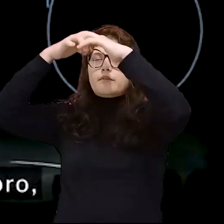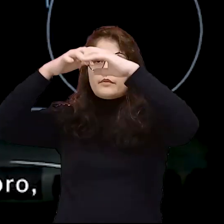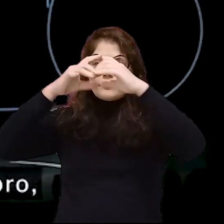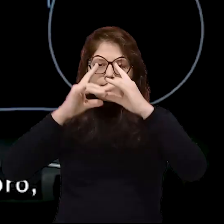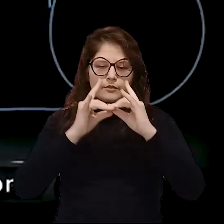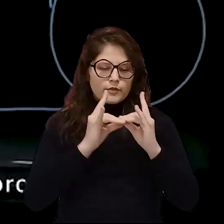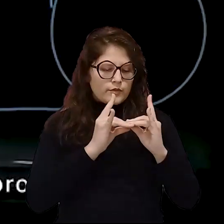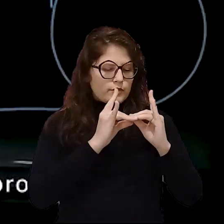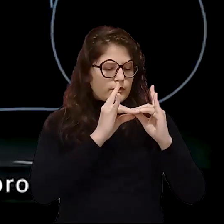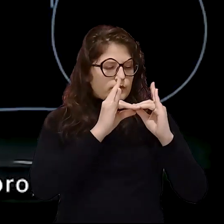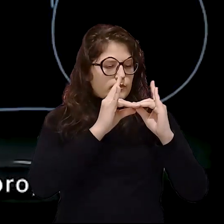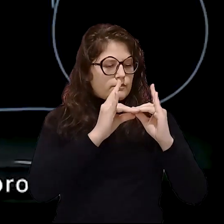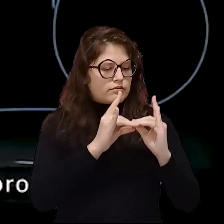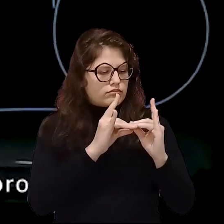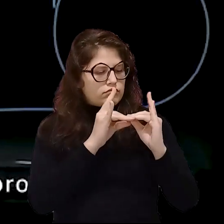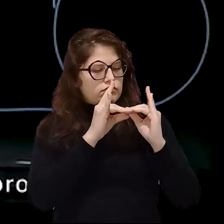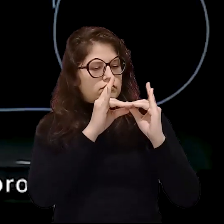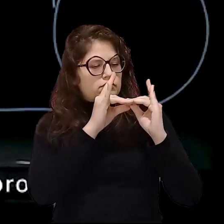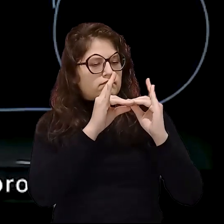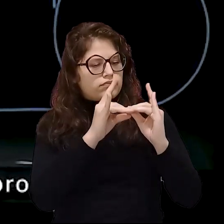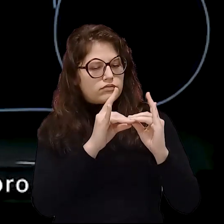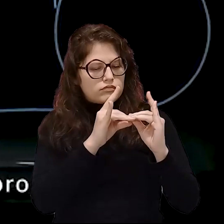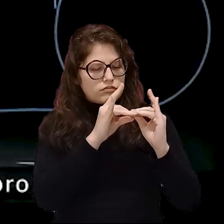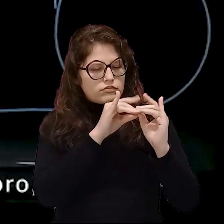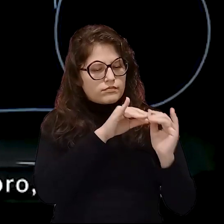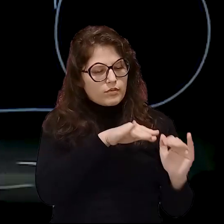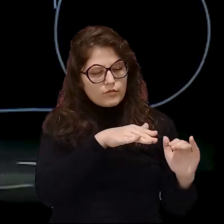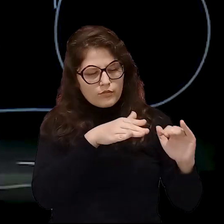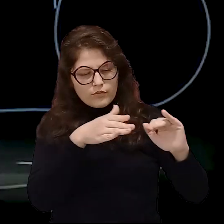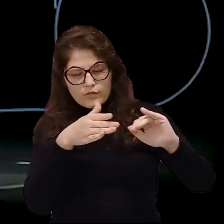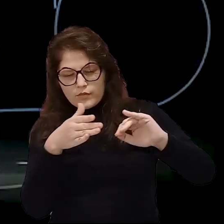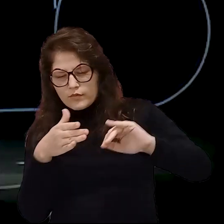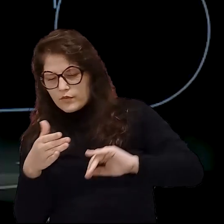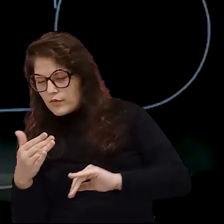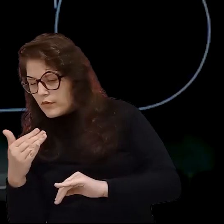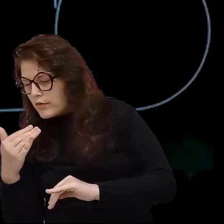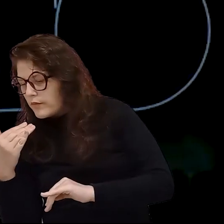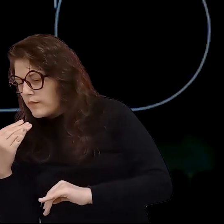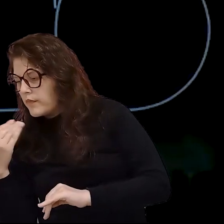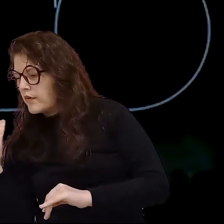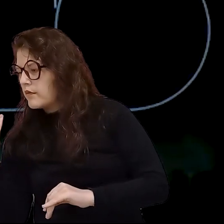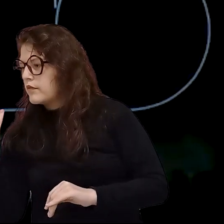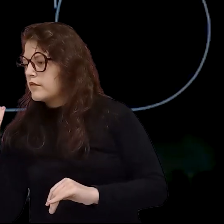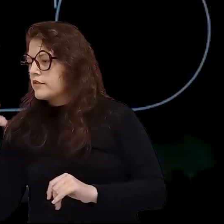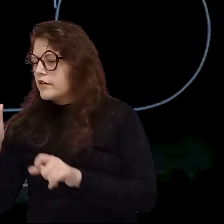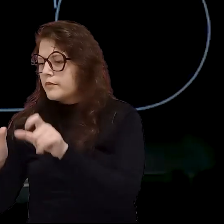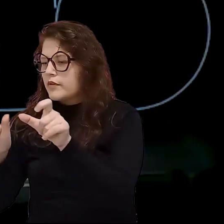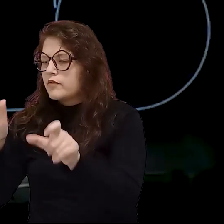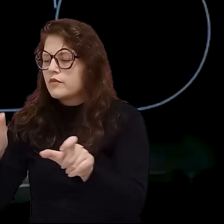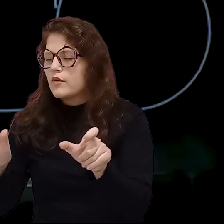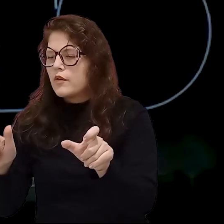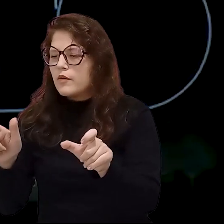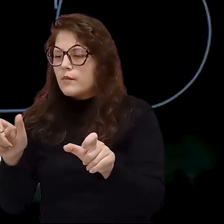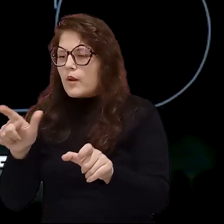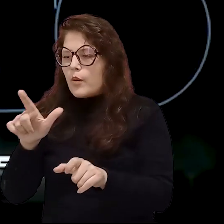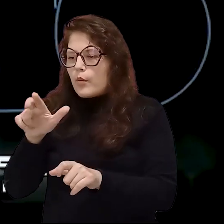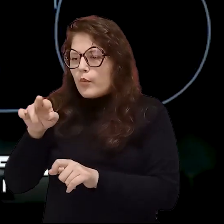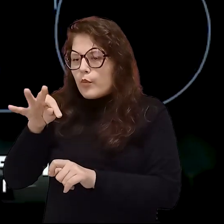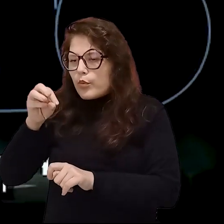I felt a funeral in my brain, and mourners to and fro kept